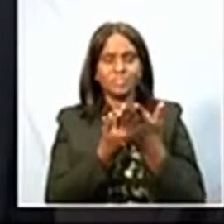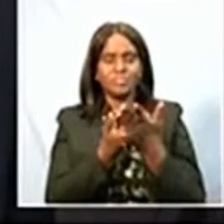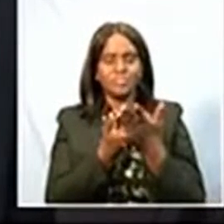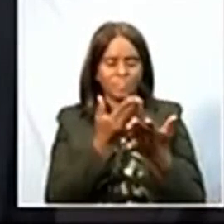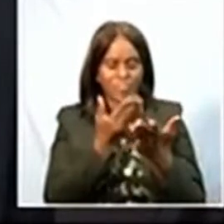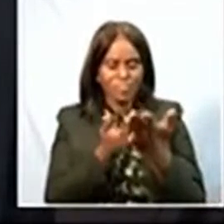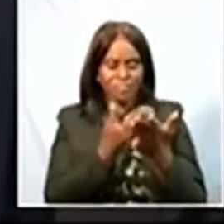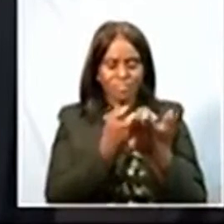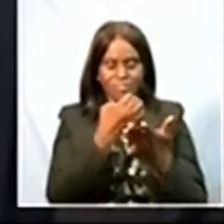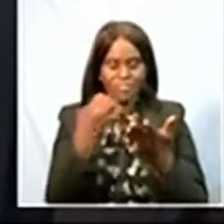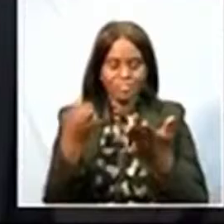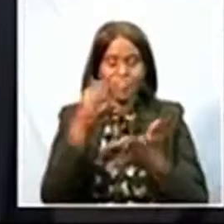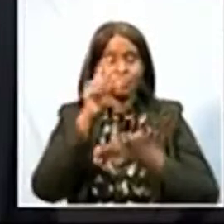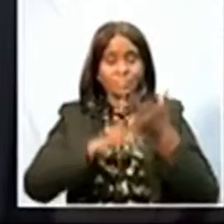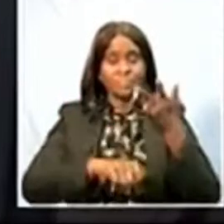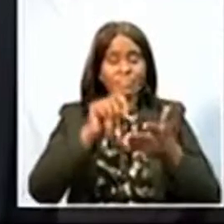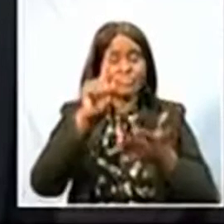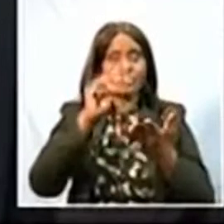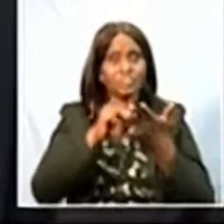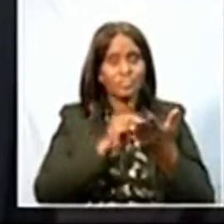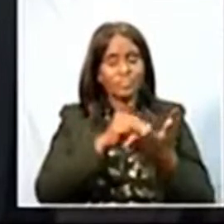this equipment worth